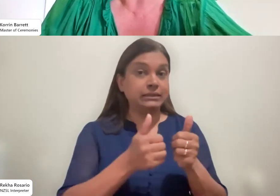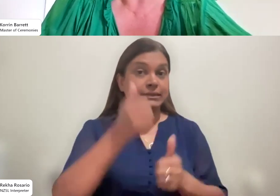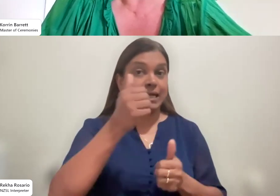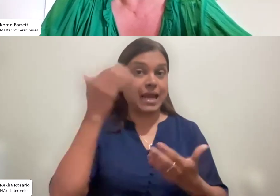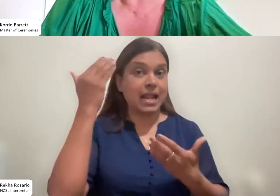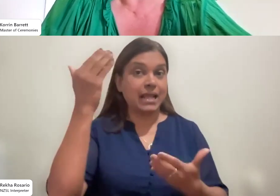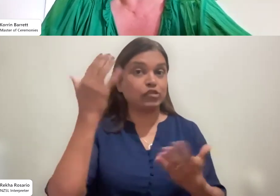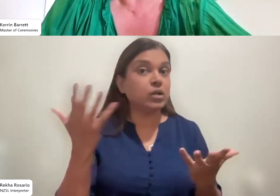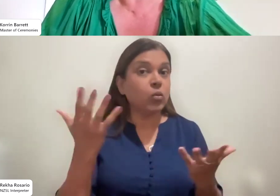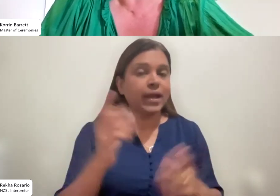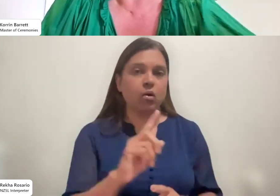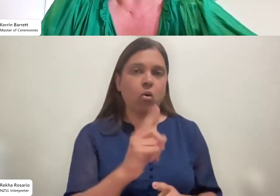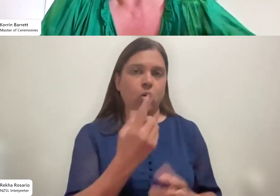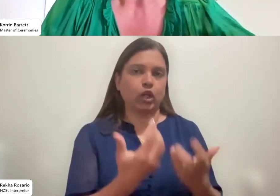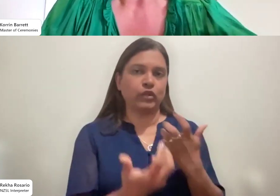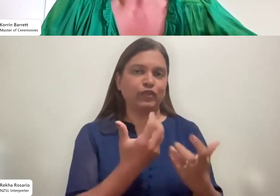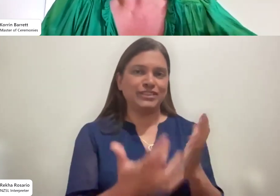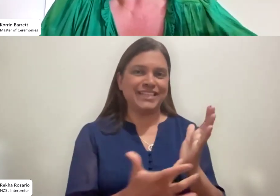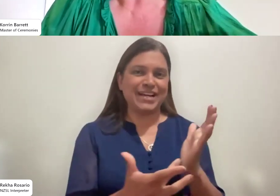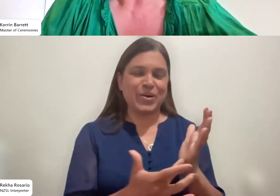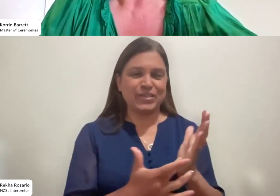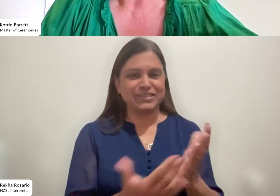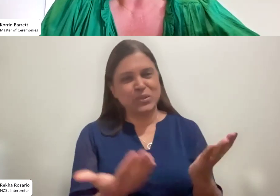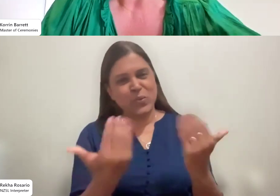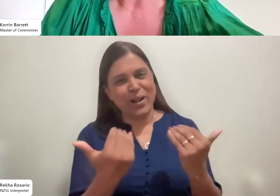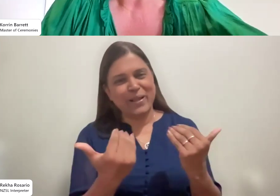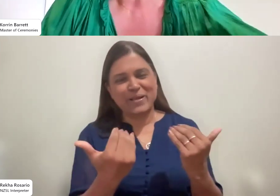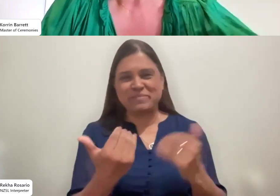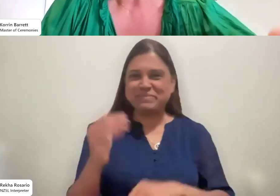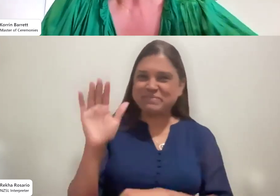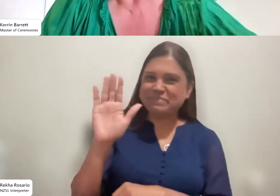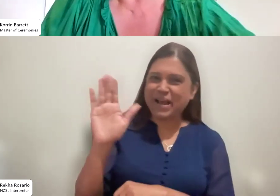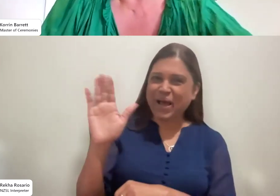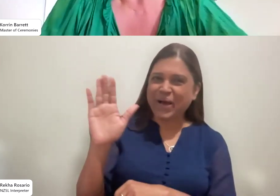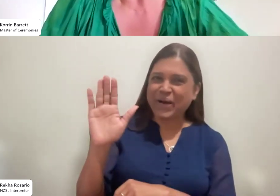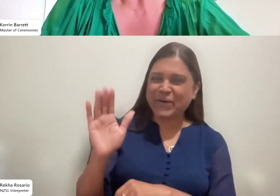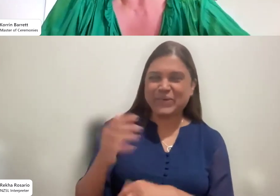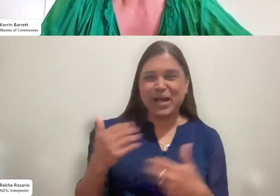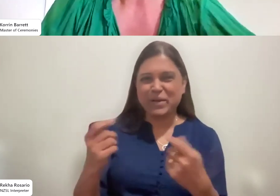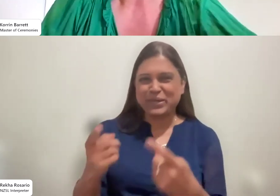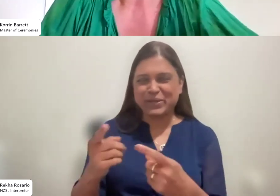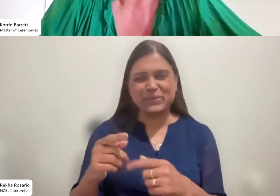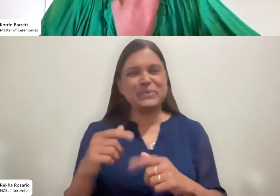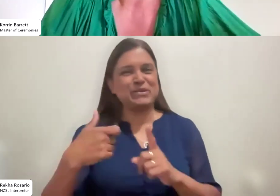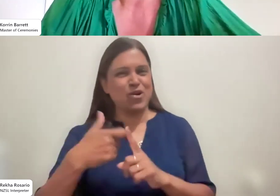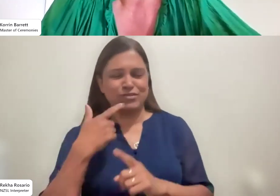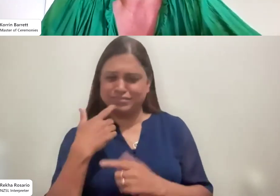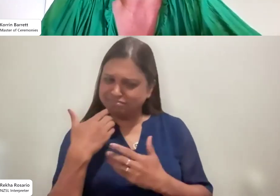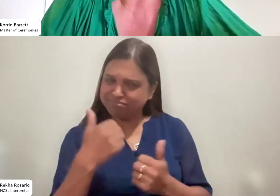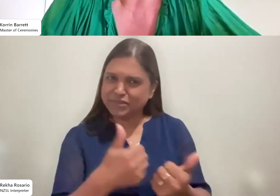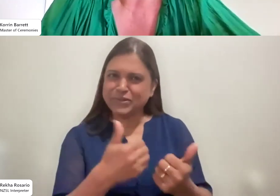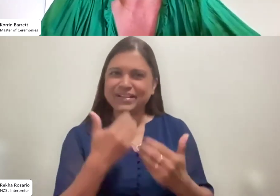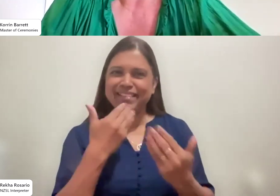Technology. So, welcome, Sally. Good morning, Corinne. How are you? I'm good. Cool.